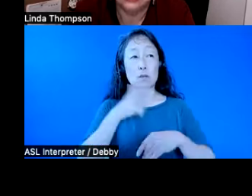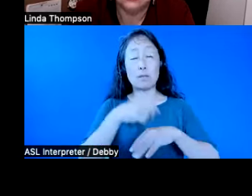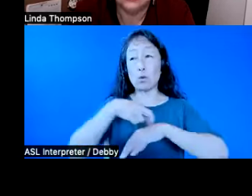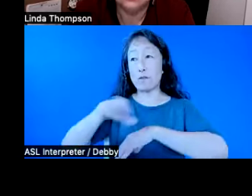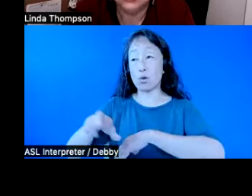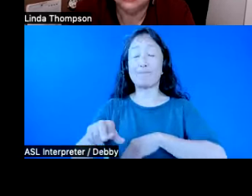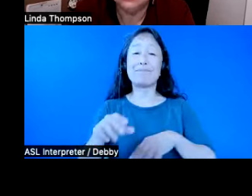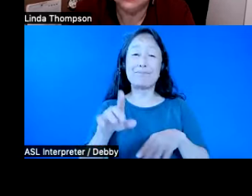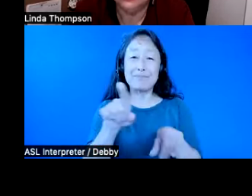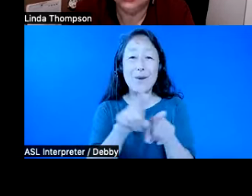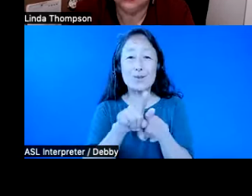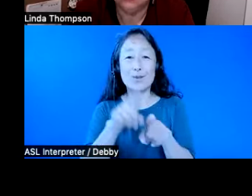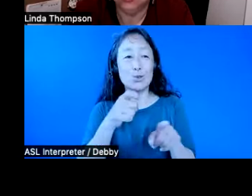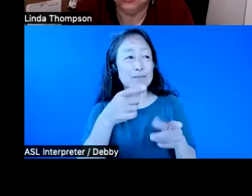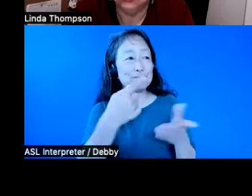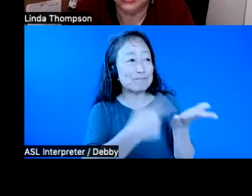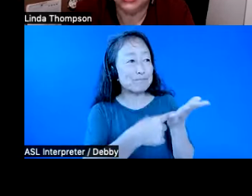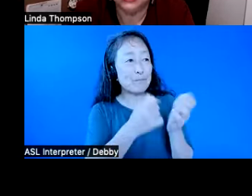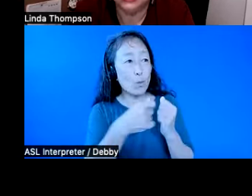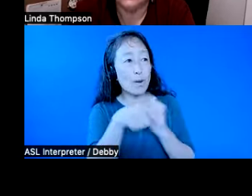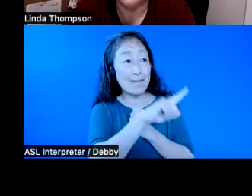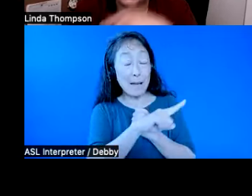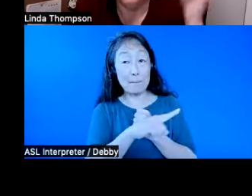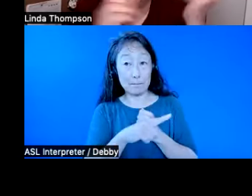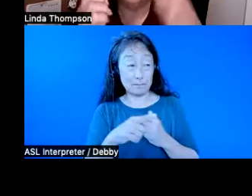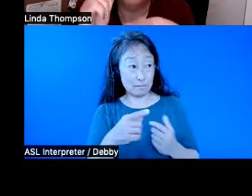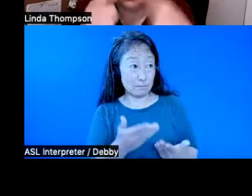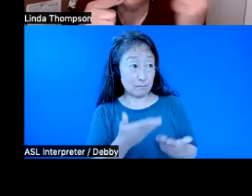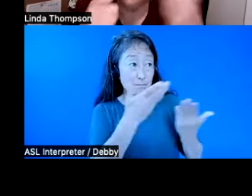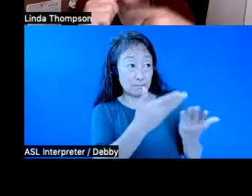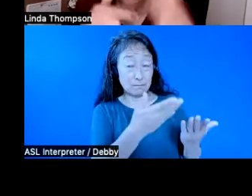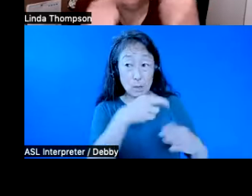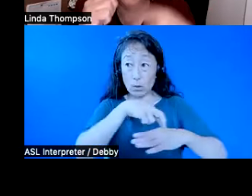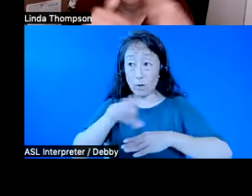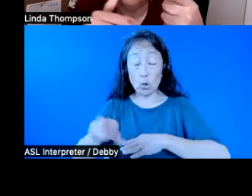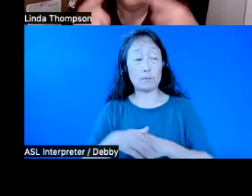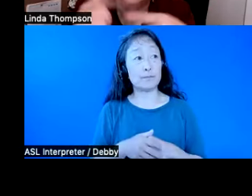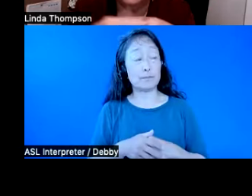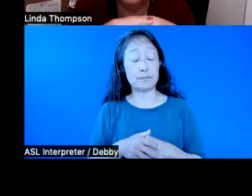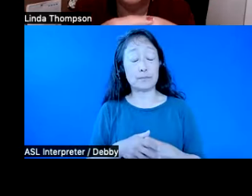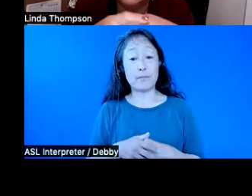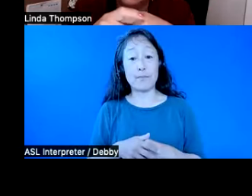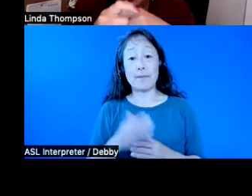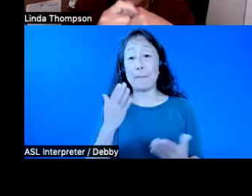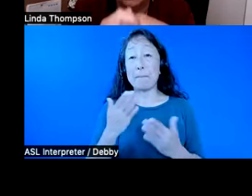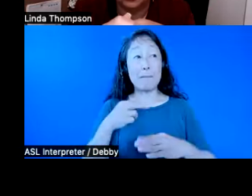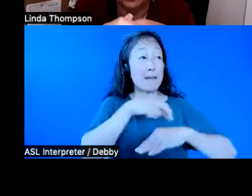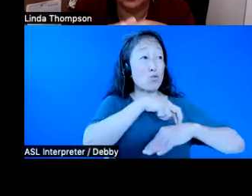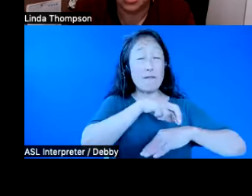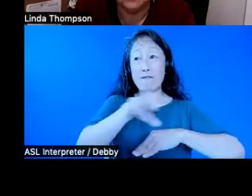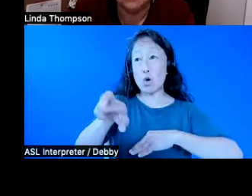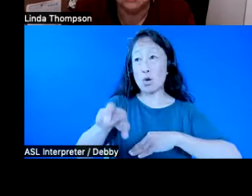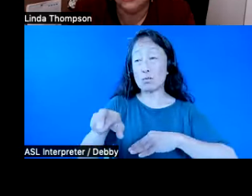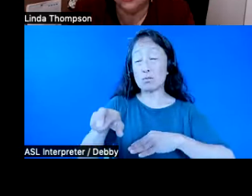And sometimes even with the referral, it's not a match for them. Like the person, you